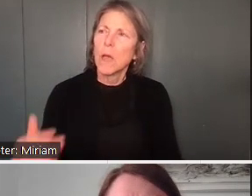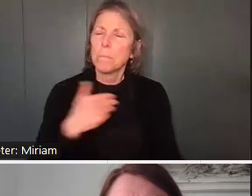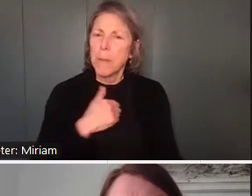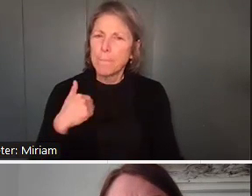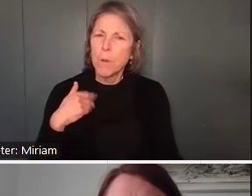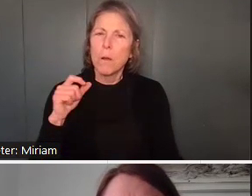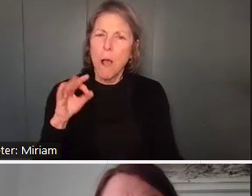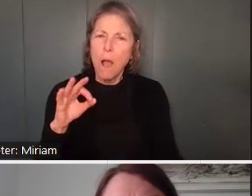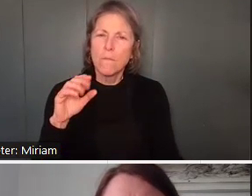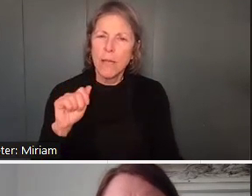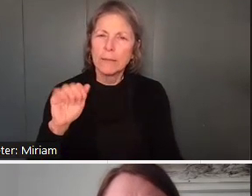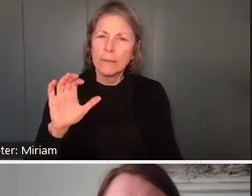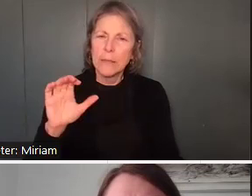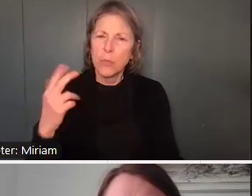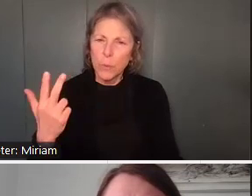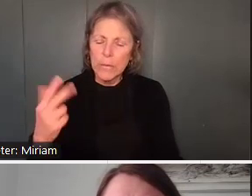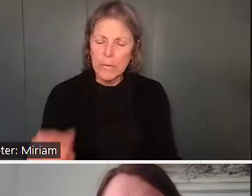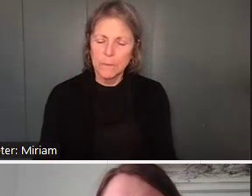the AC3.